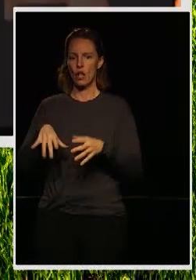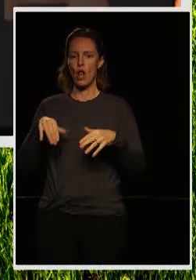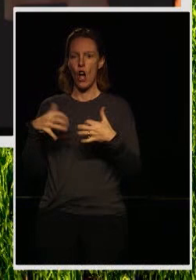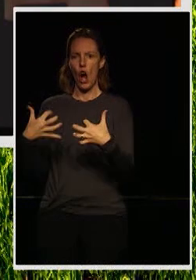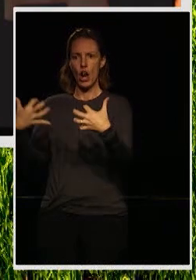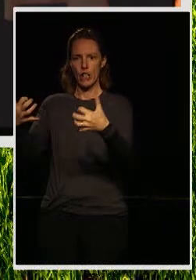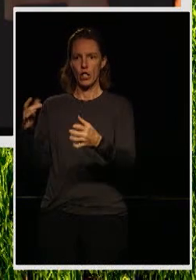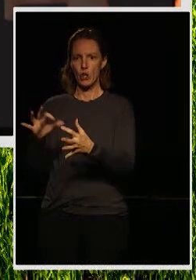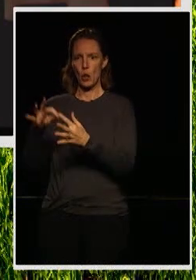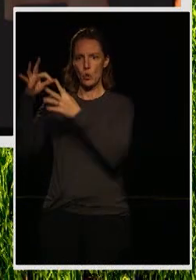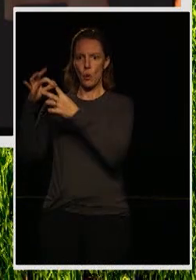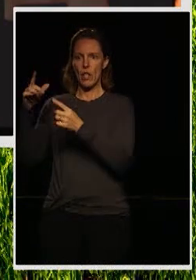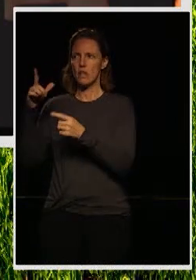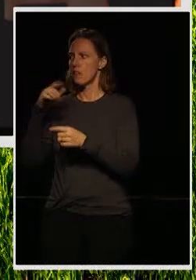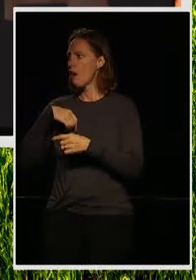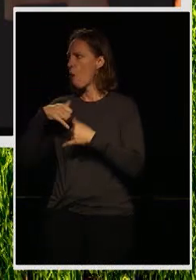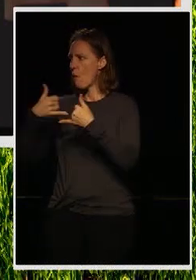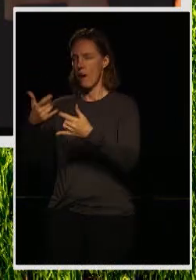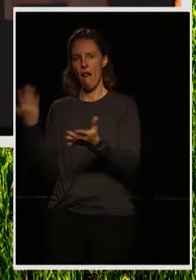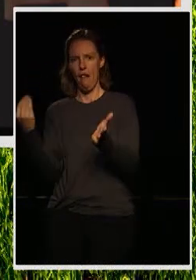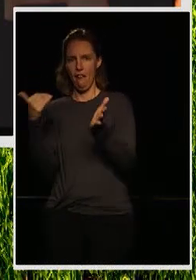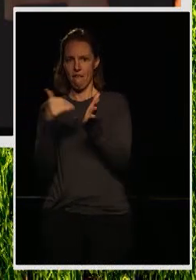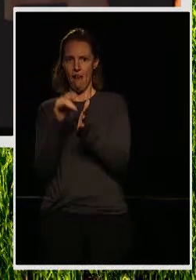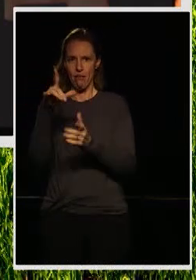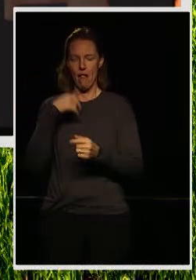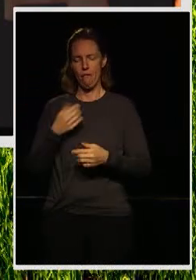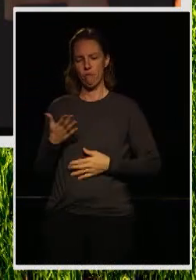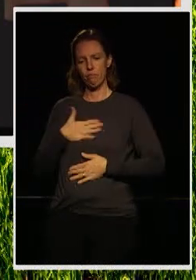again, Wegmans has generously sponsored this